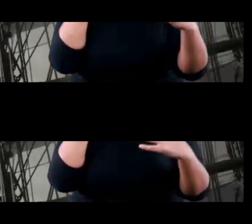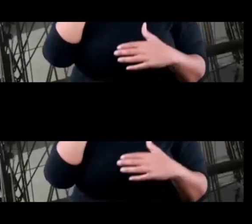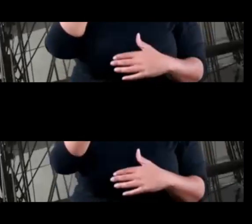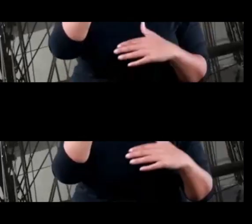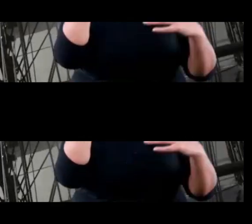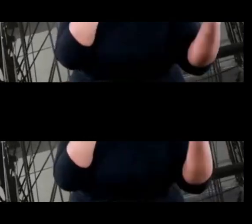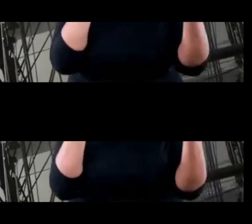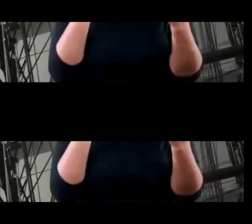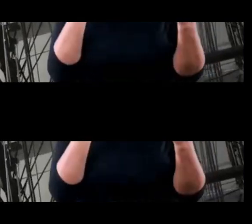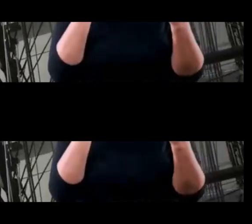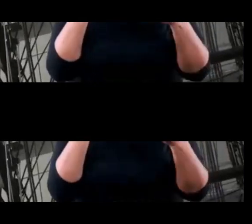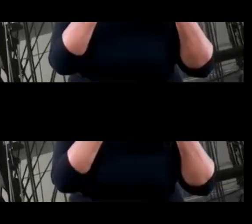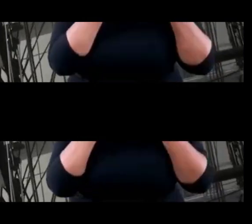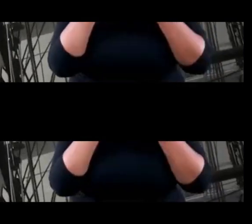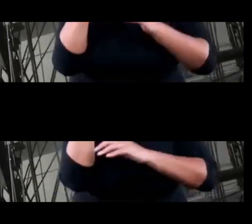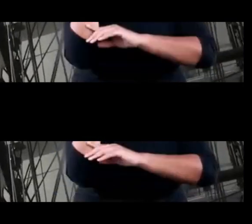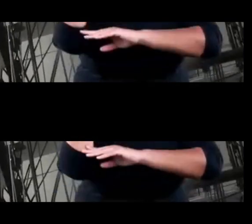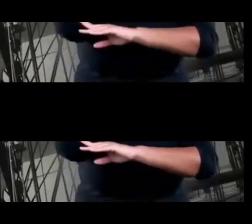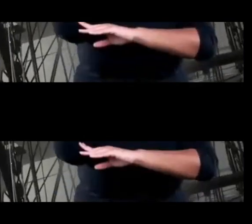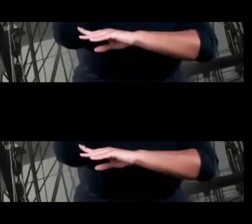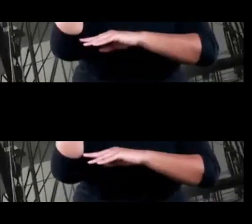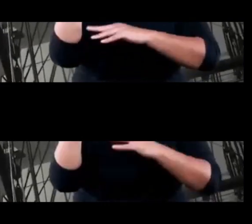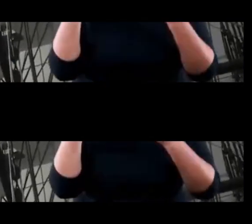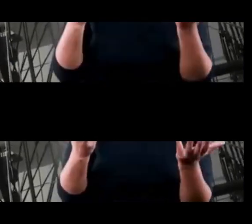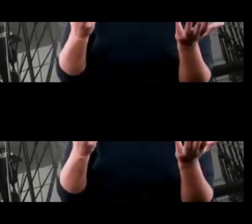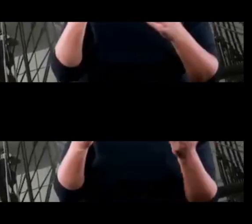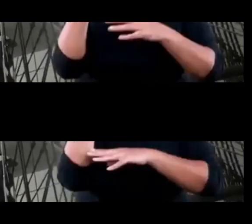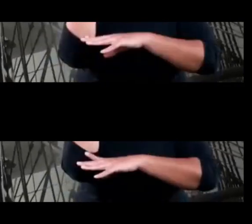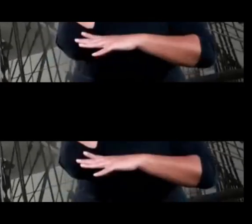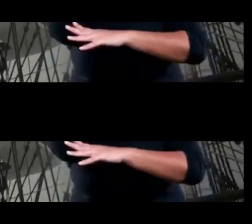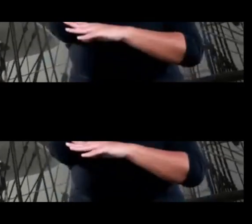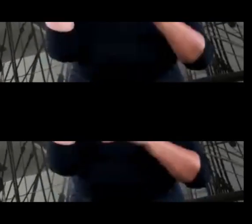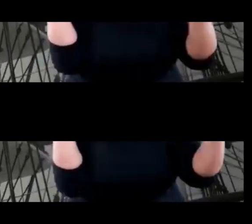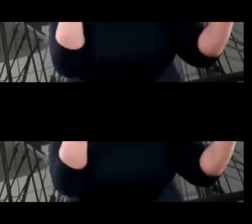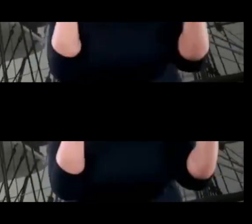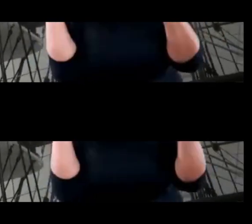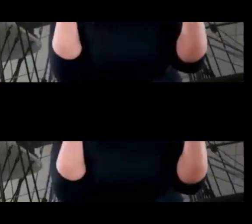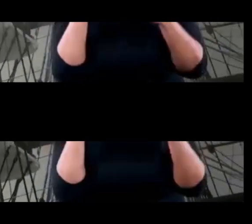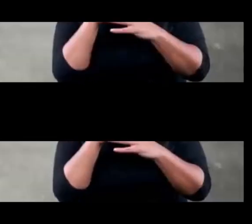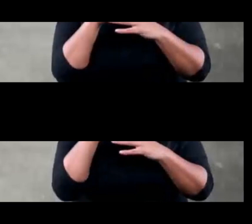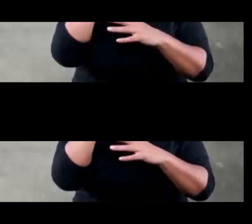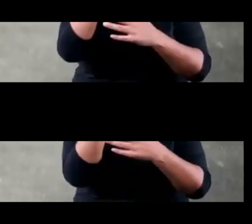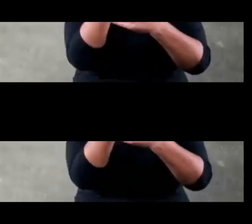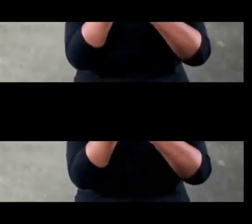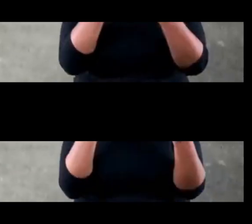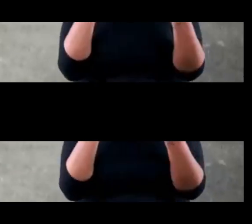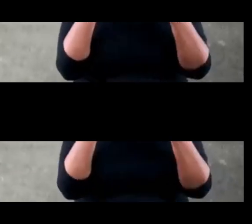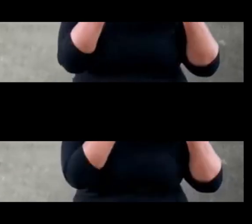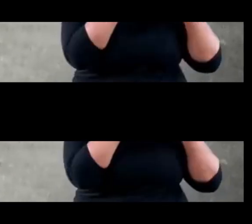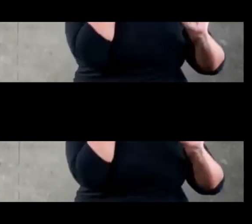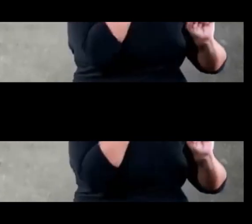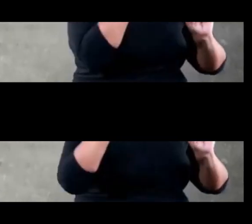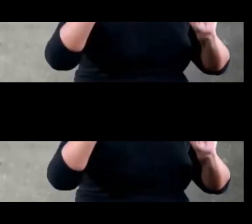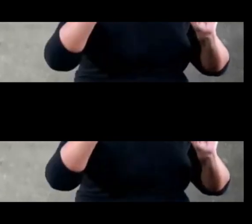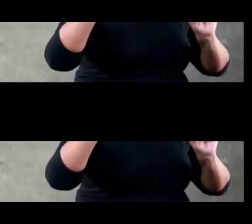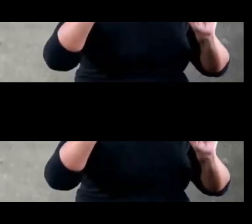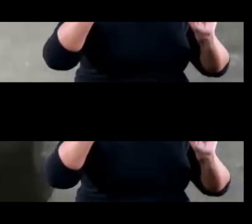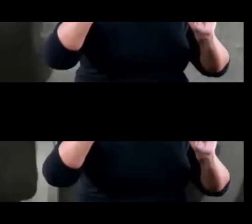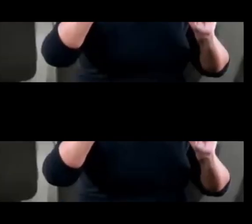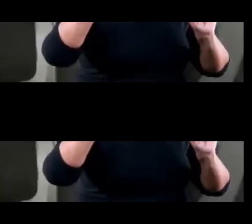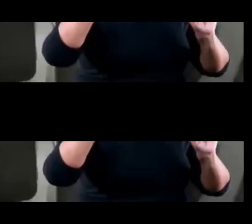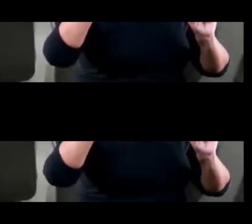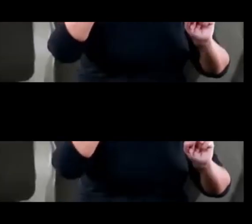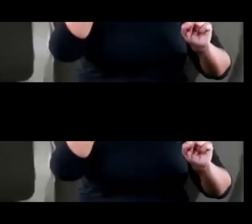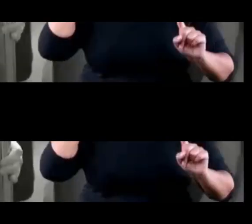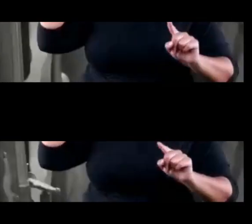The war was called the American Revolution or the Revolutionary War. It was between the American colonists and